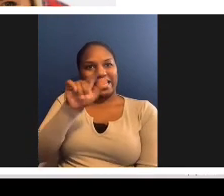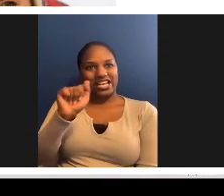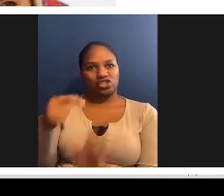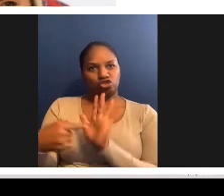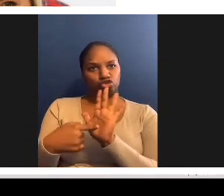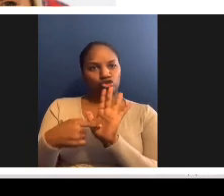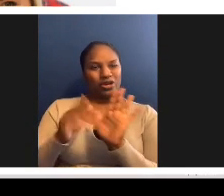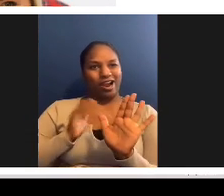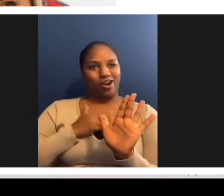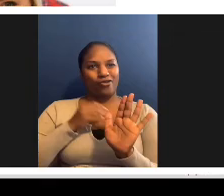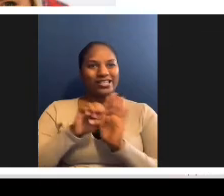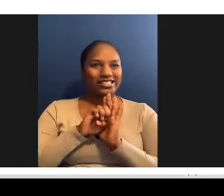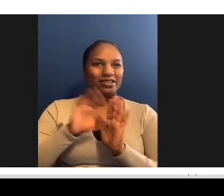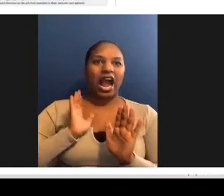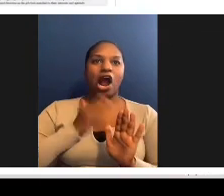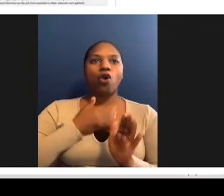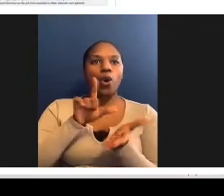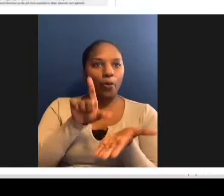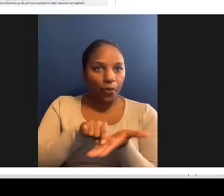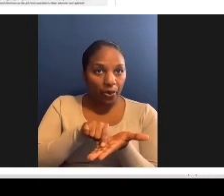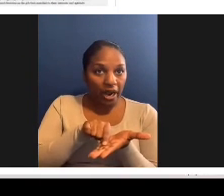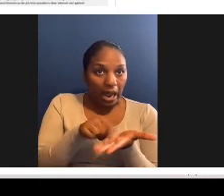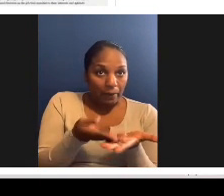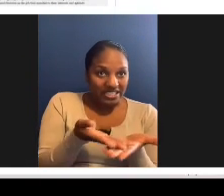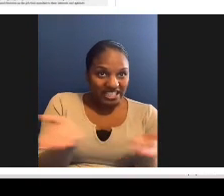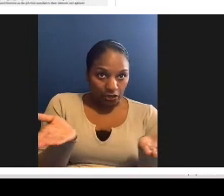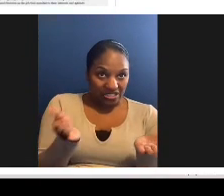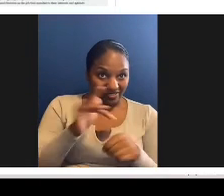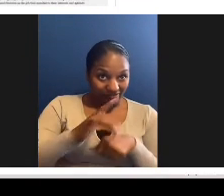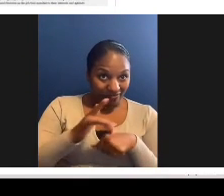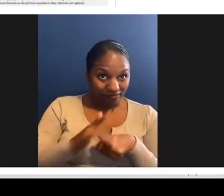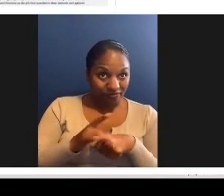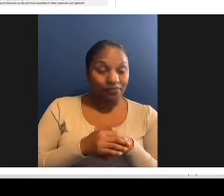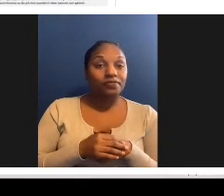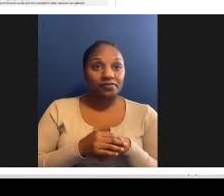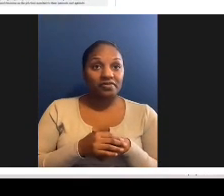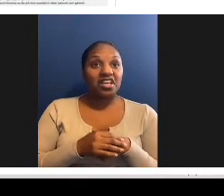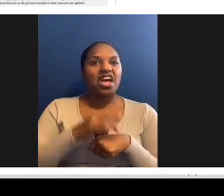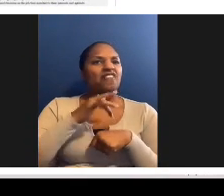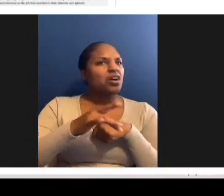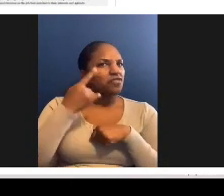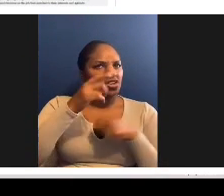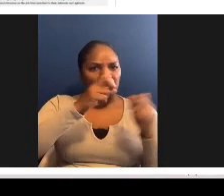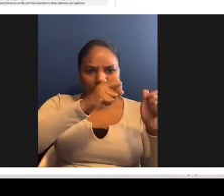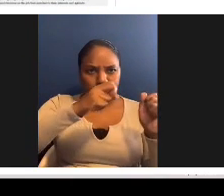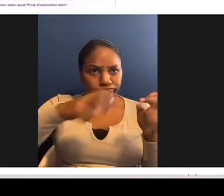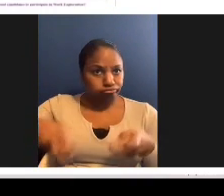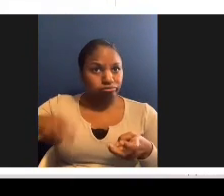examples of our print materials. And these are available for you to download if you would like.